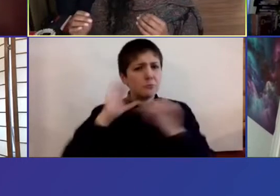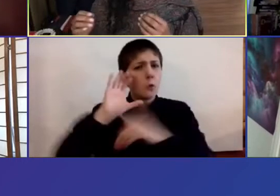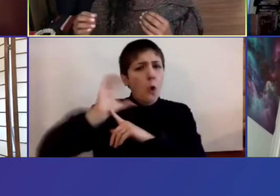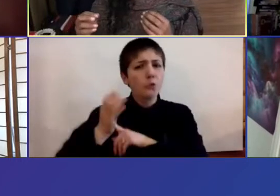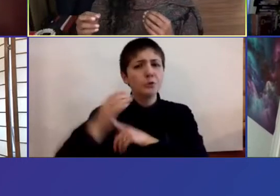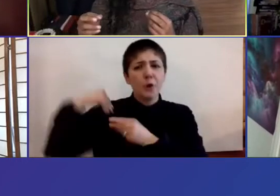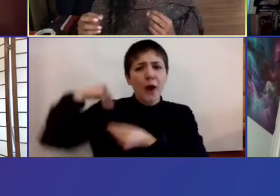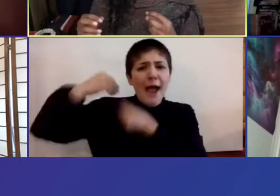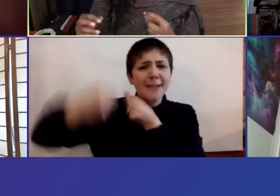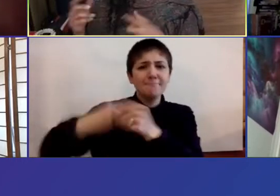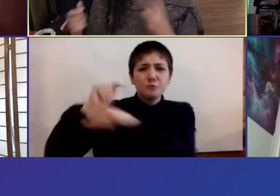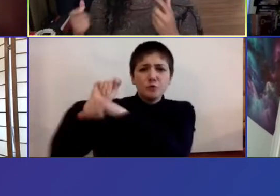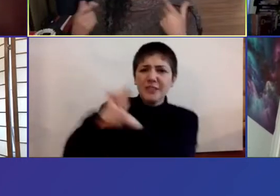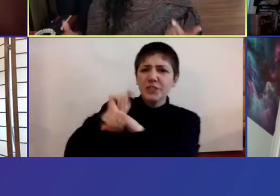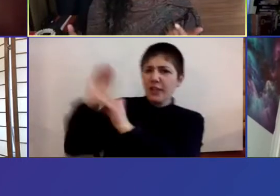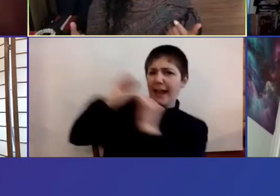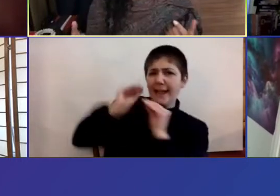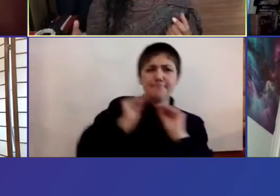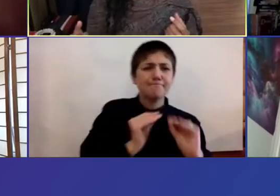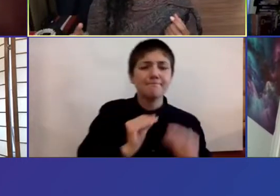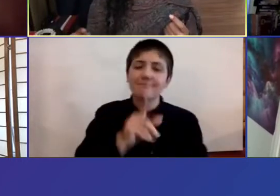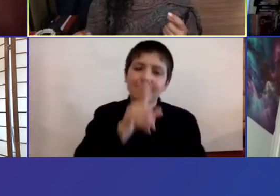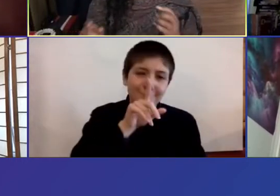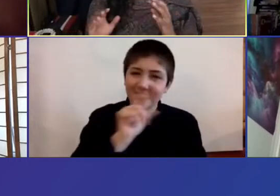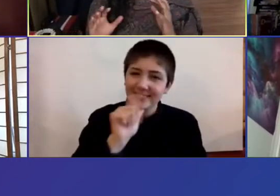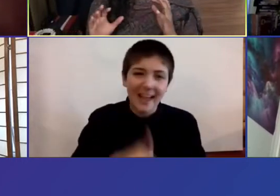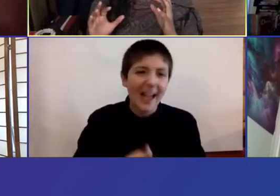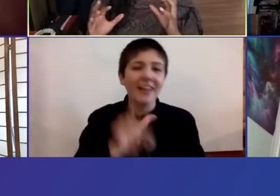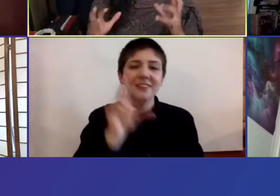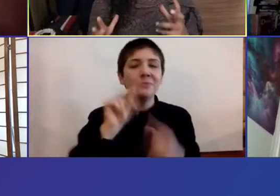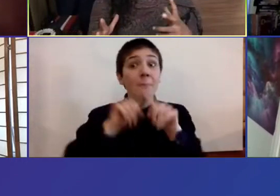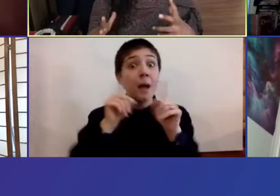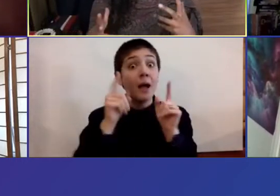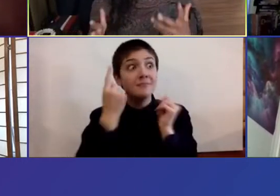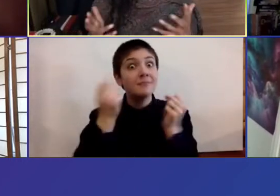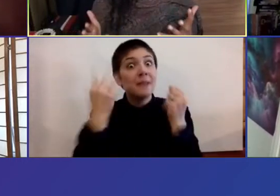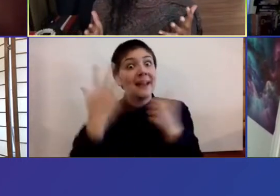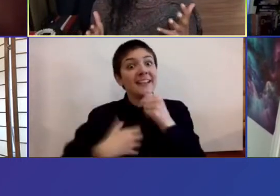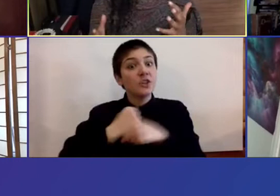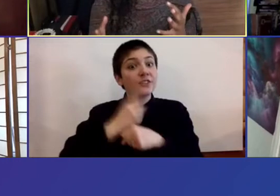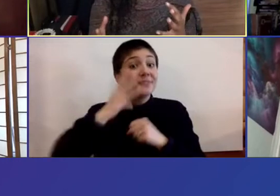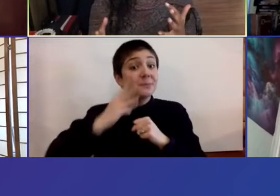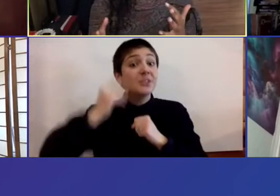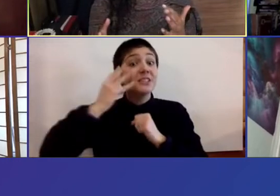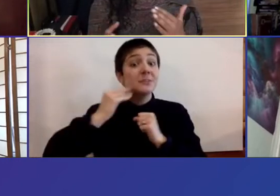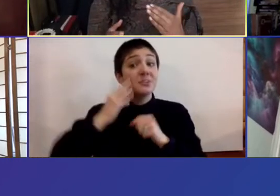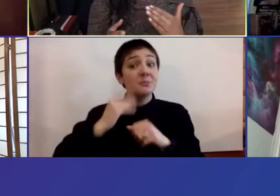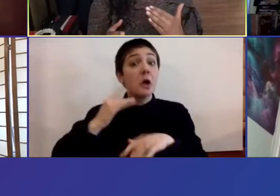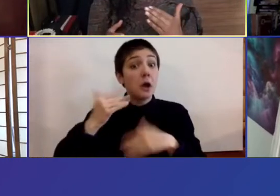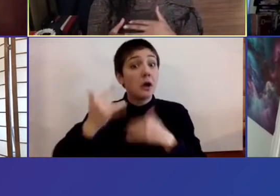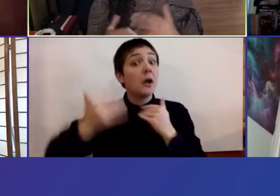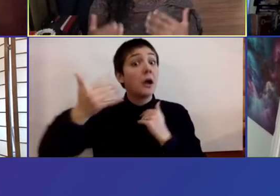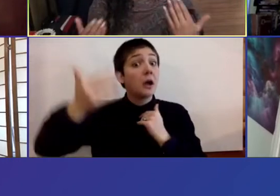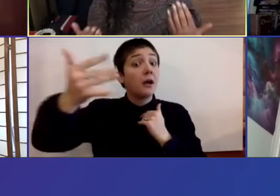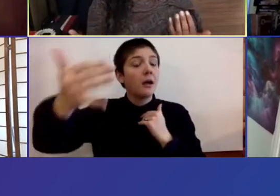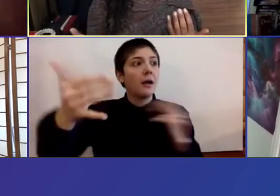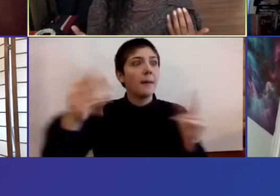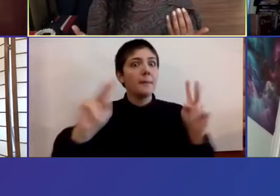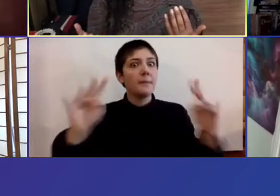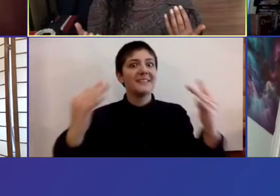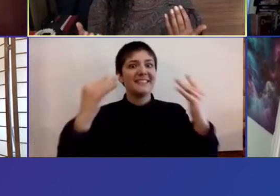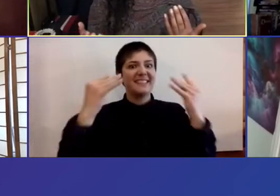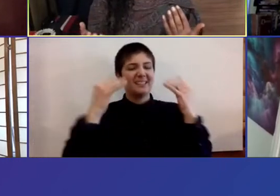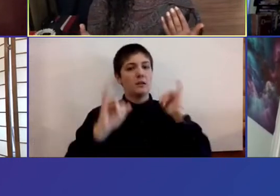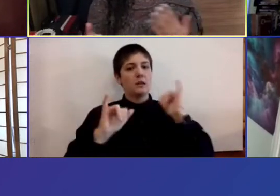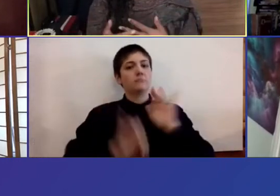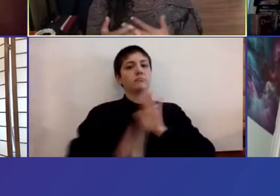of experience, people start to see you that way. And the big thing about that, I think, is once people start to see